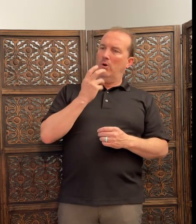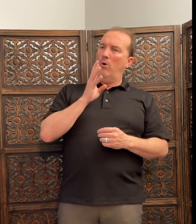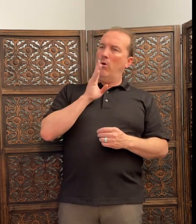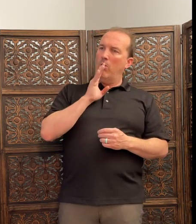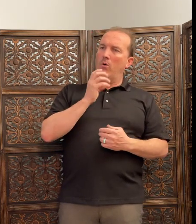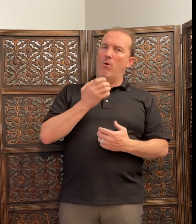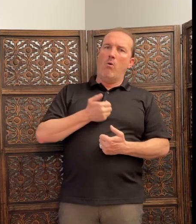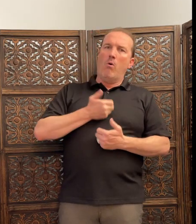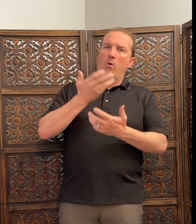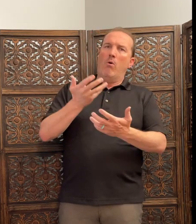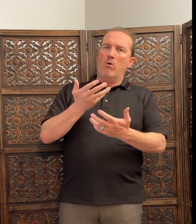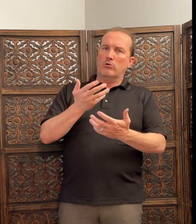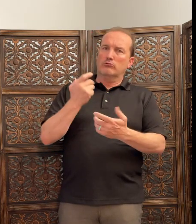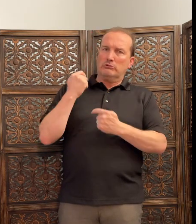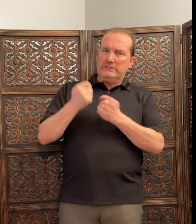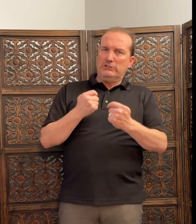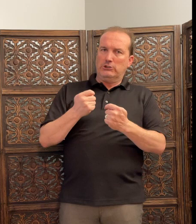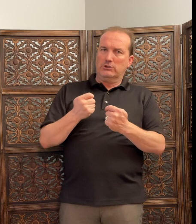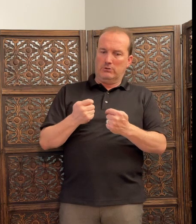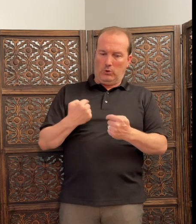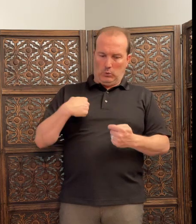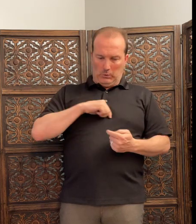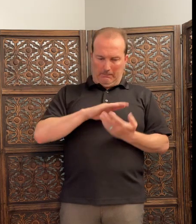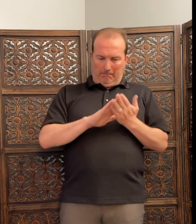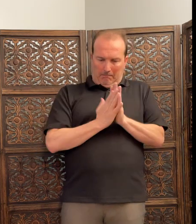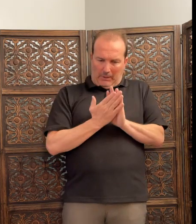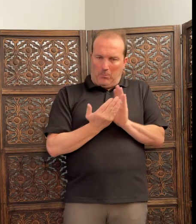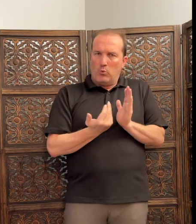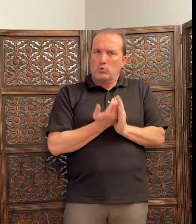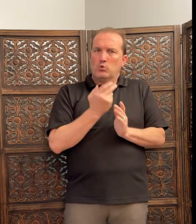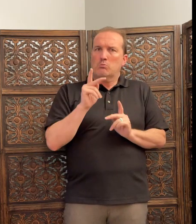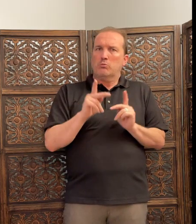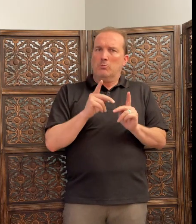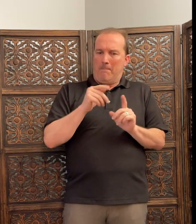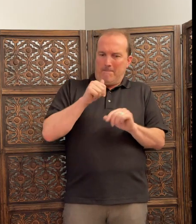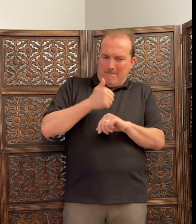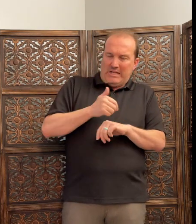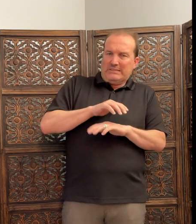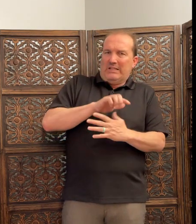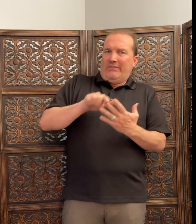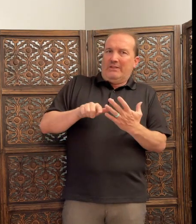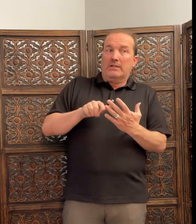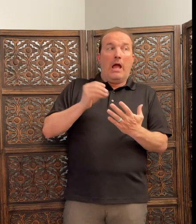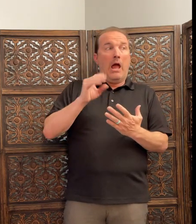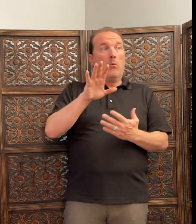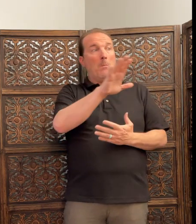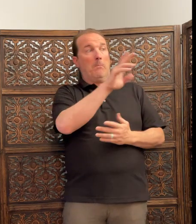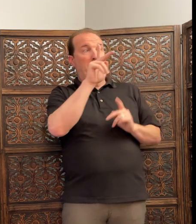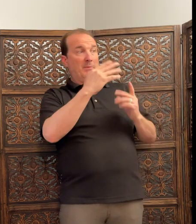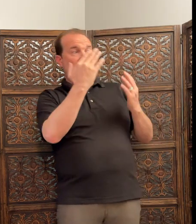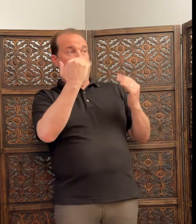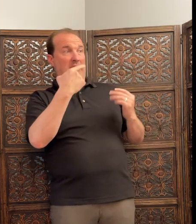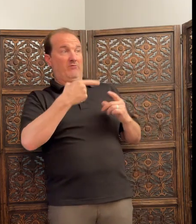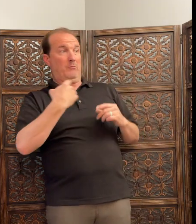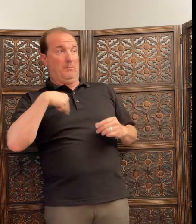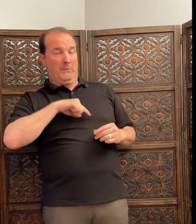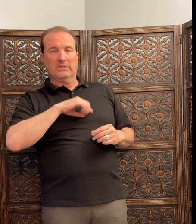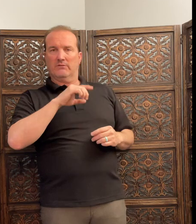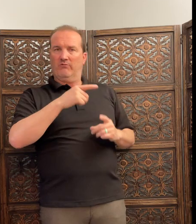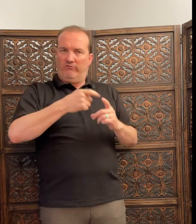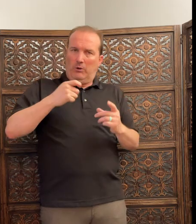can can help shape the people we are, the people we become, and the people that folks expect us to